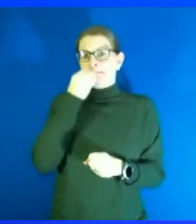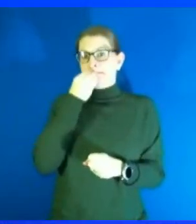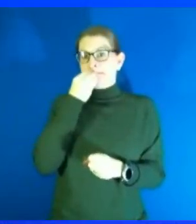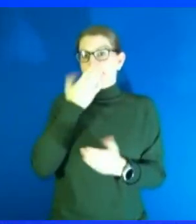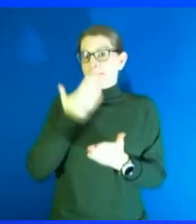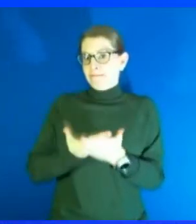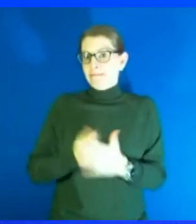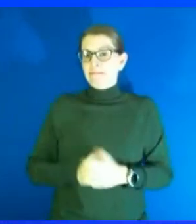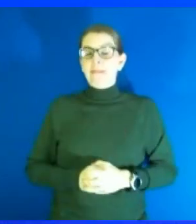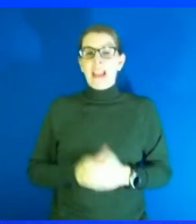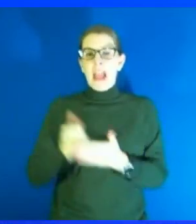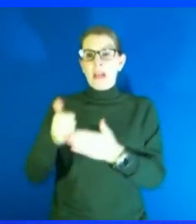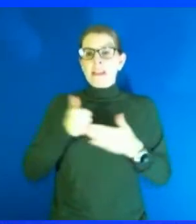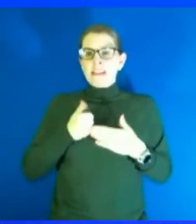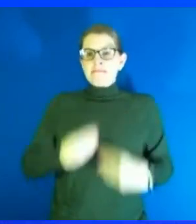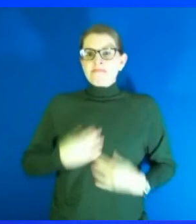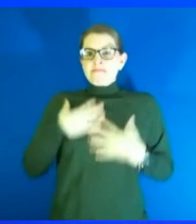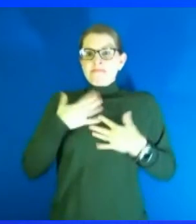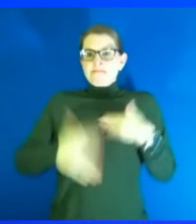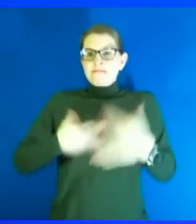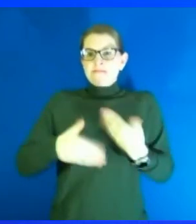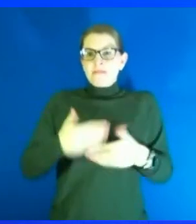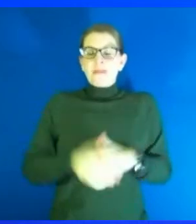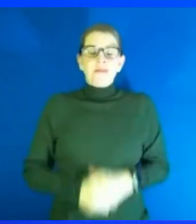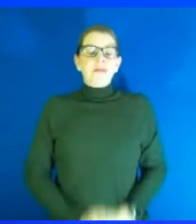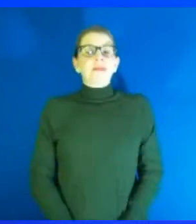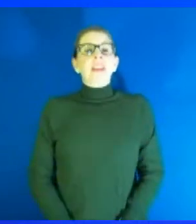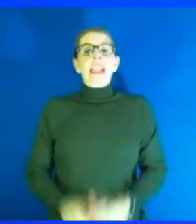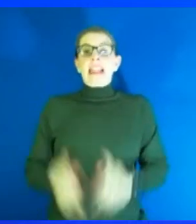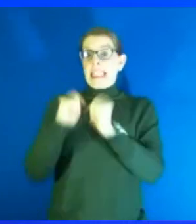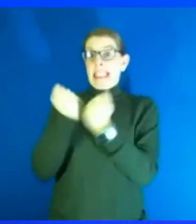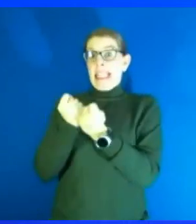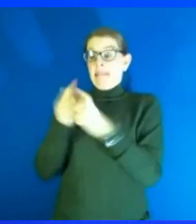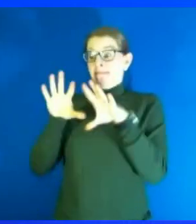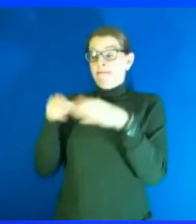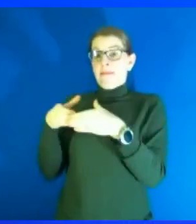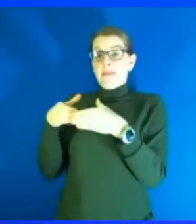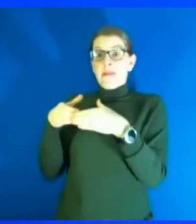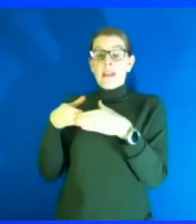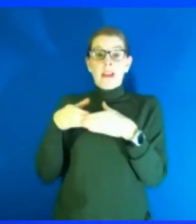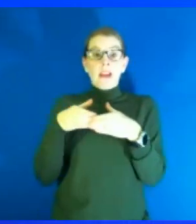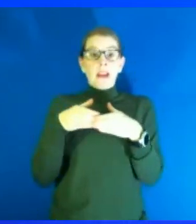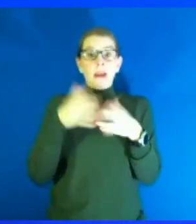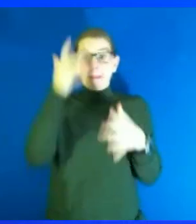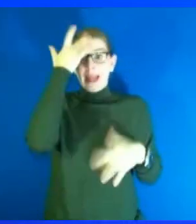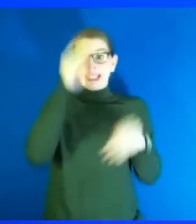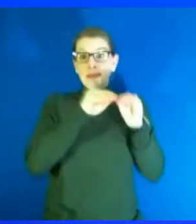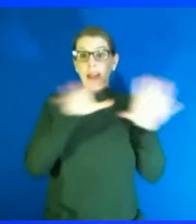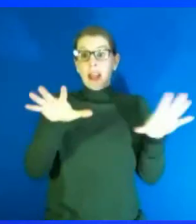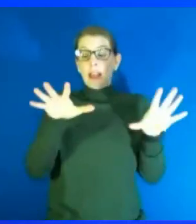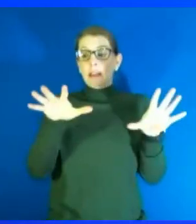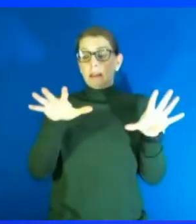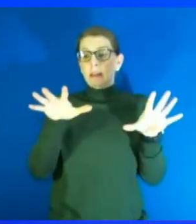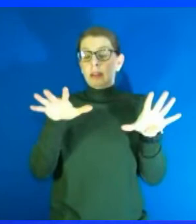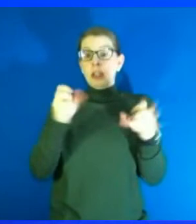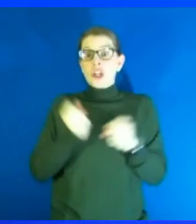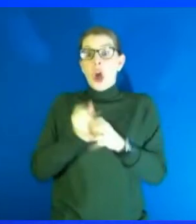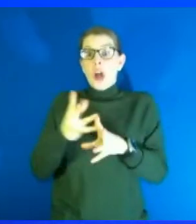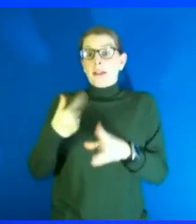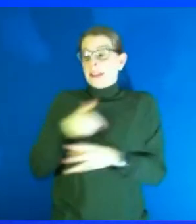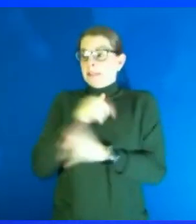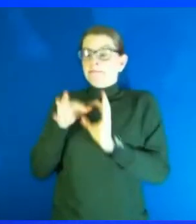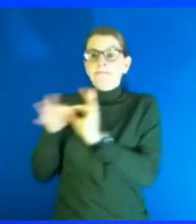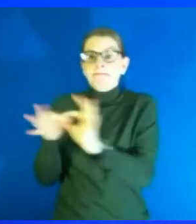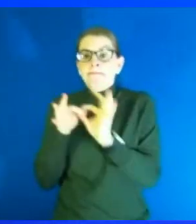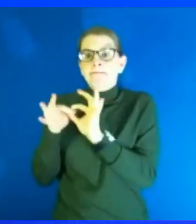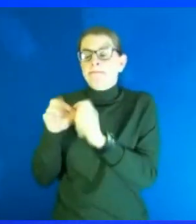going. Just the team itself, this pandemic has really brought us all together. I feel like there's a lot of collaborative work going